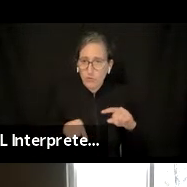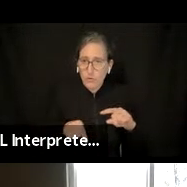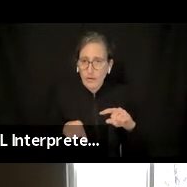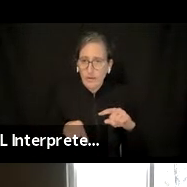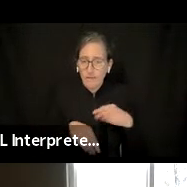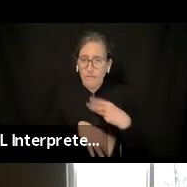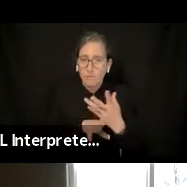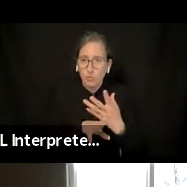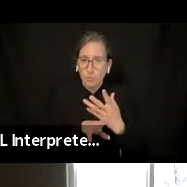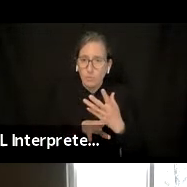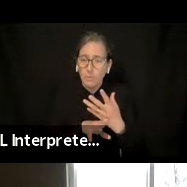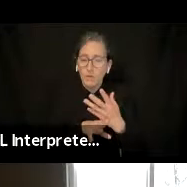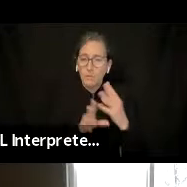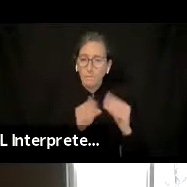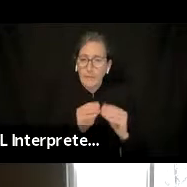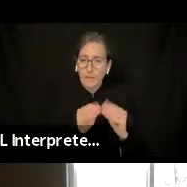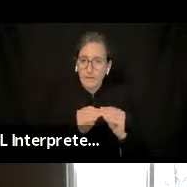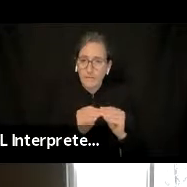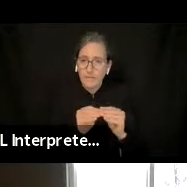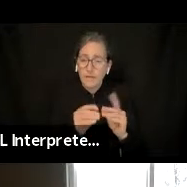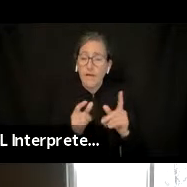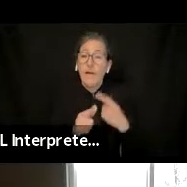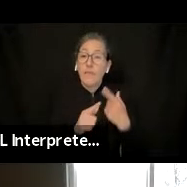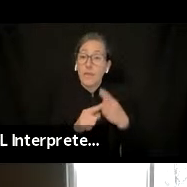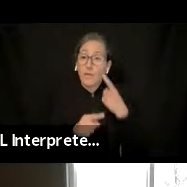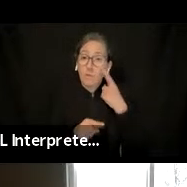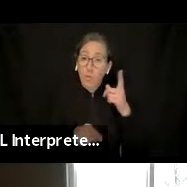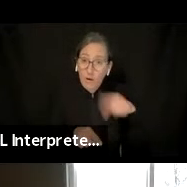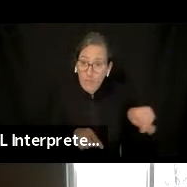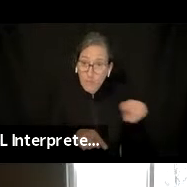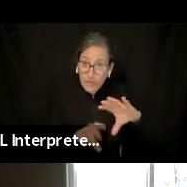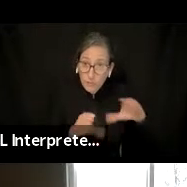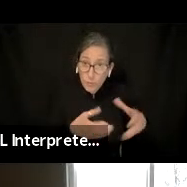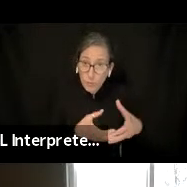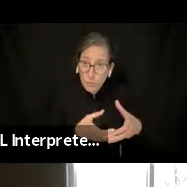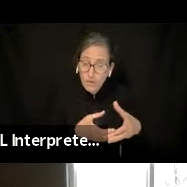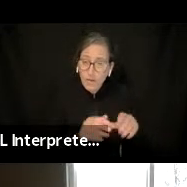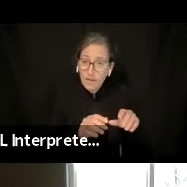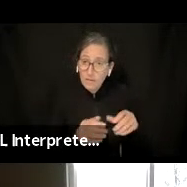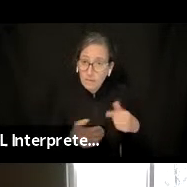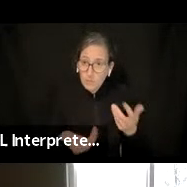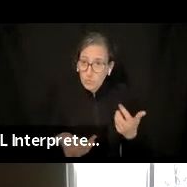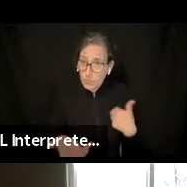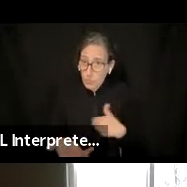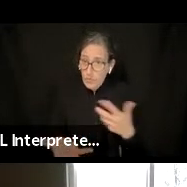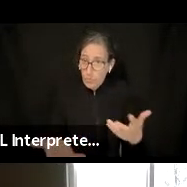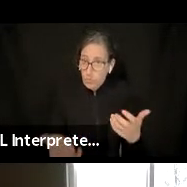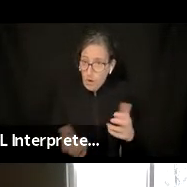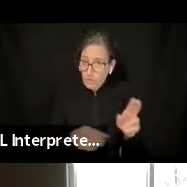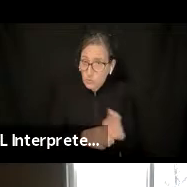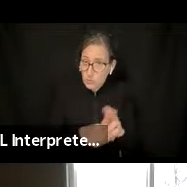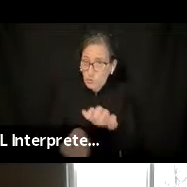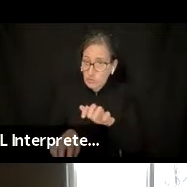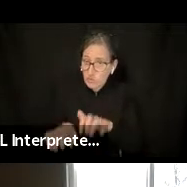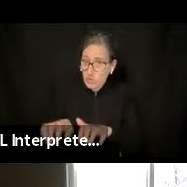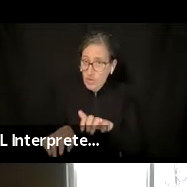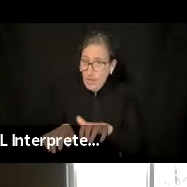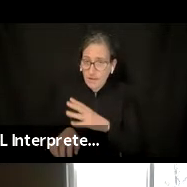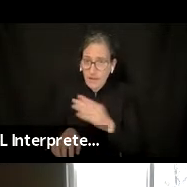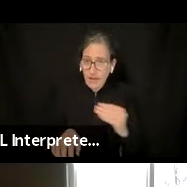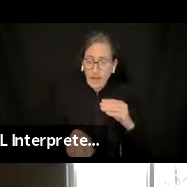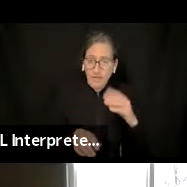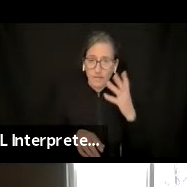our group. Do we want to be able to use chat and reactions as we meet